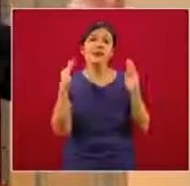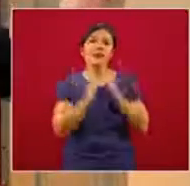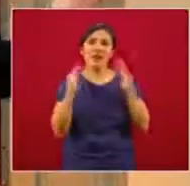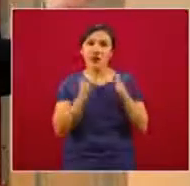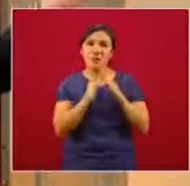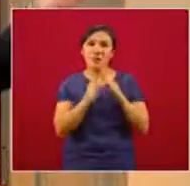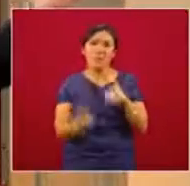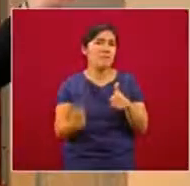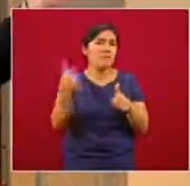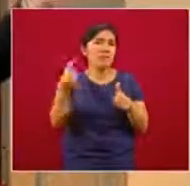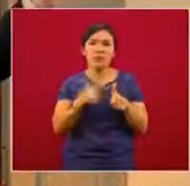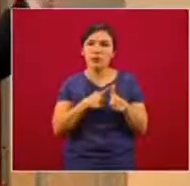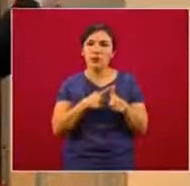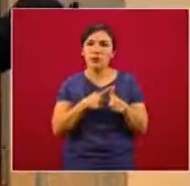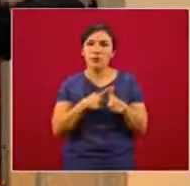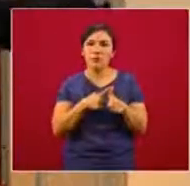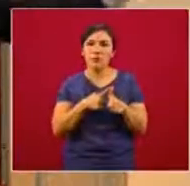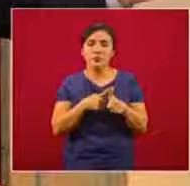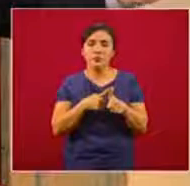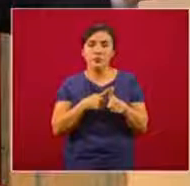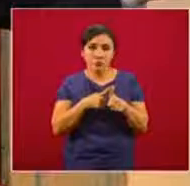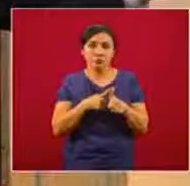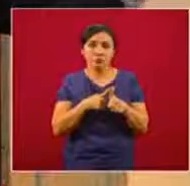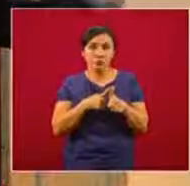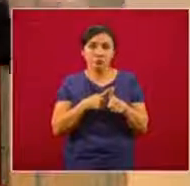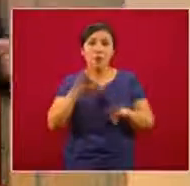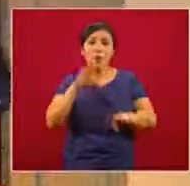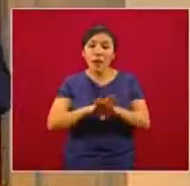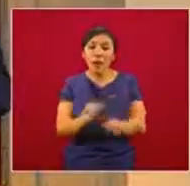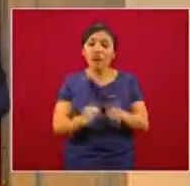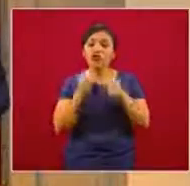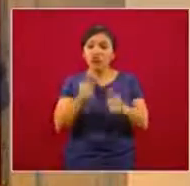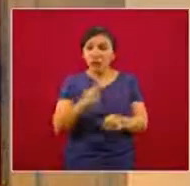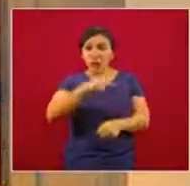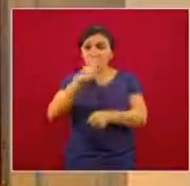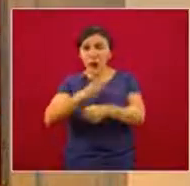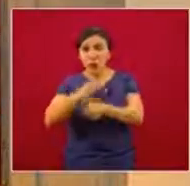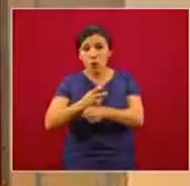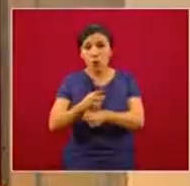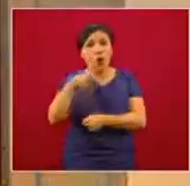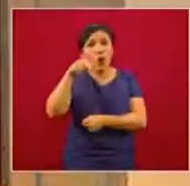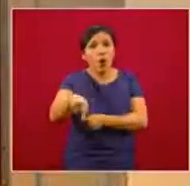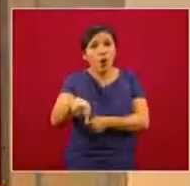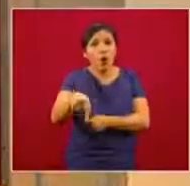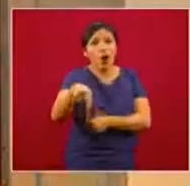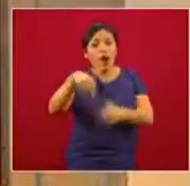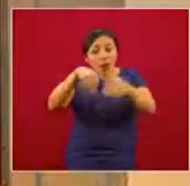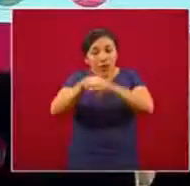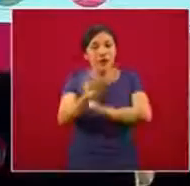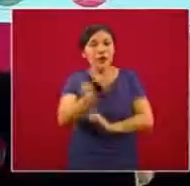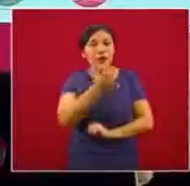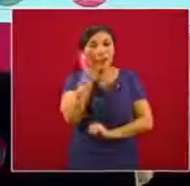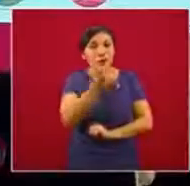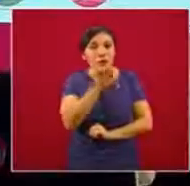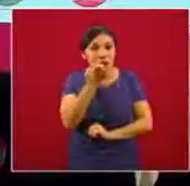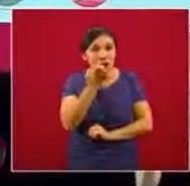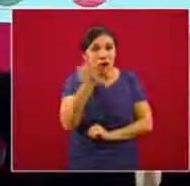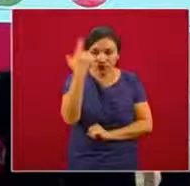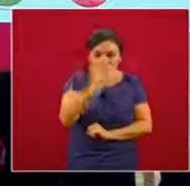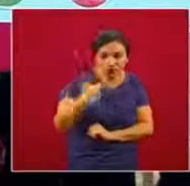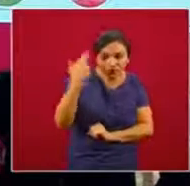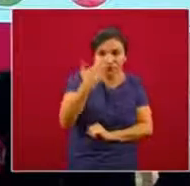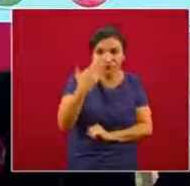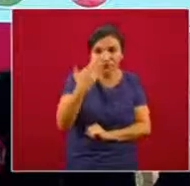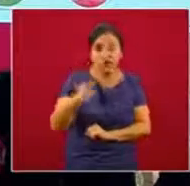This effort gets started at home. It is reinforced when